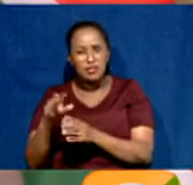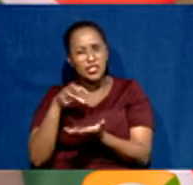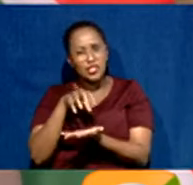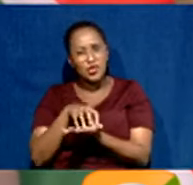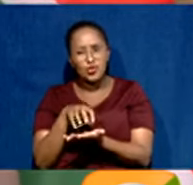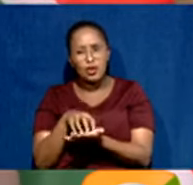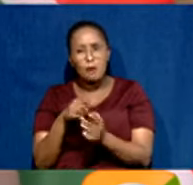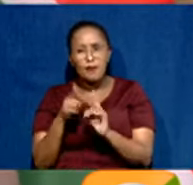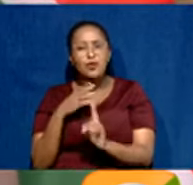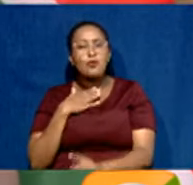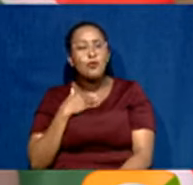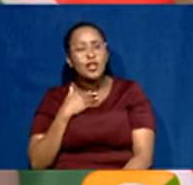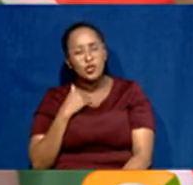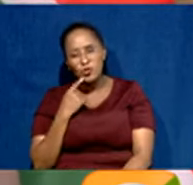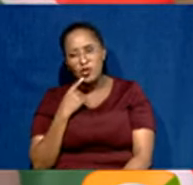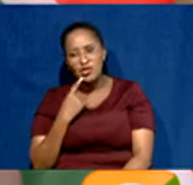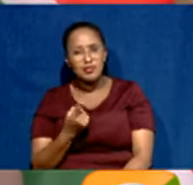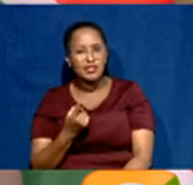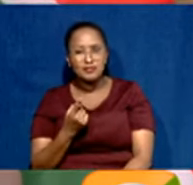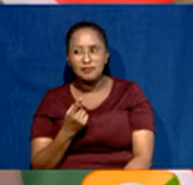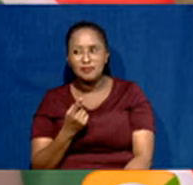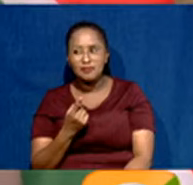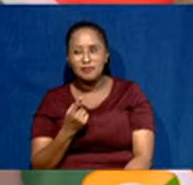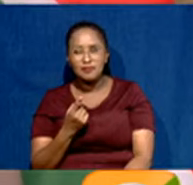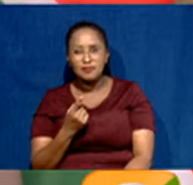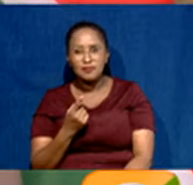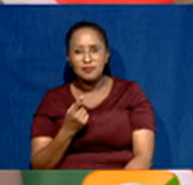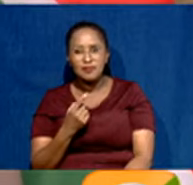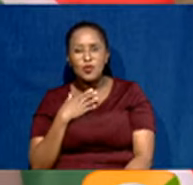following, that